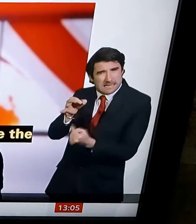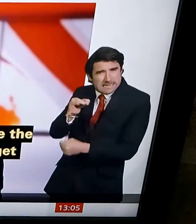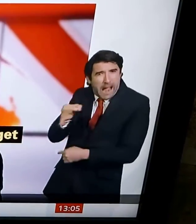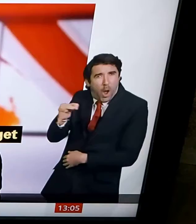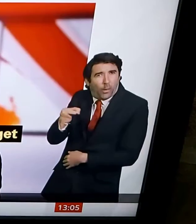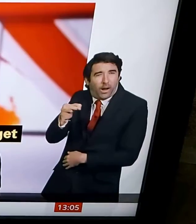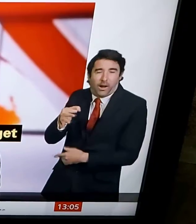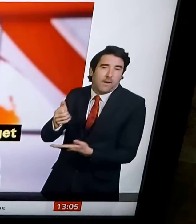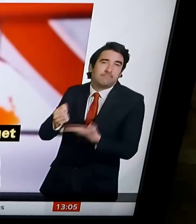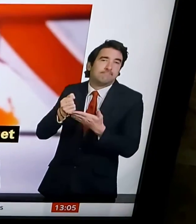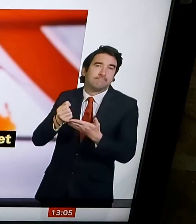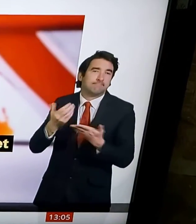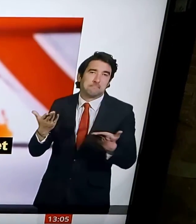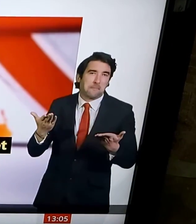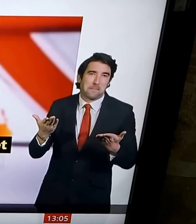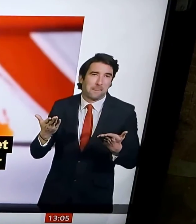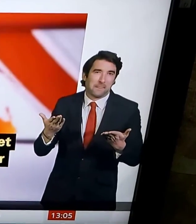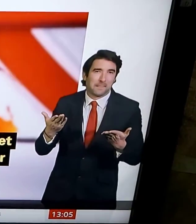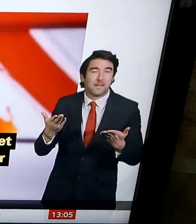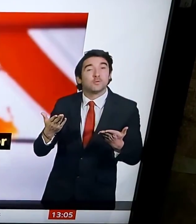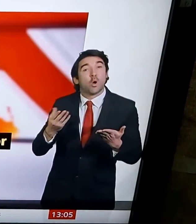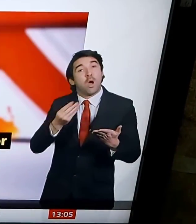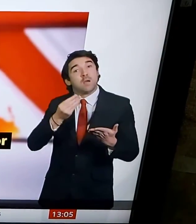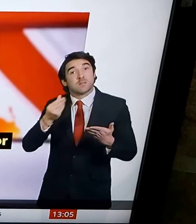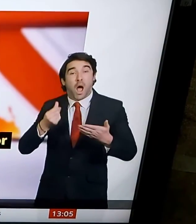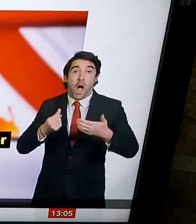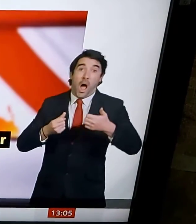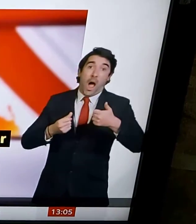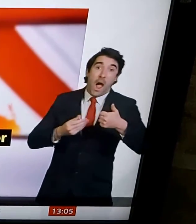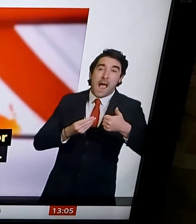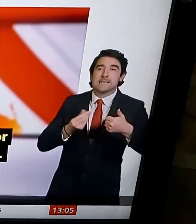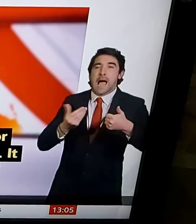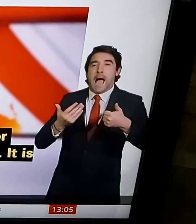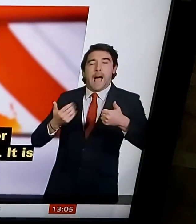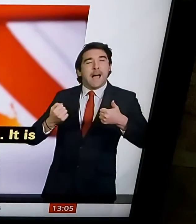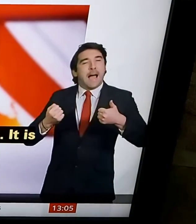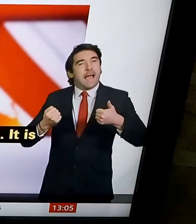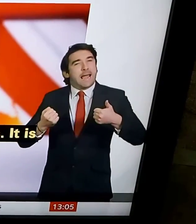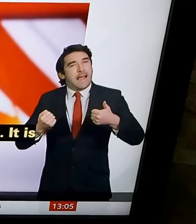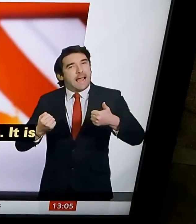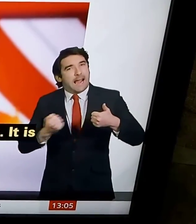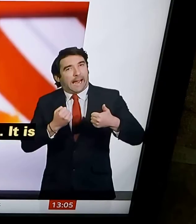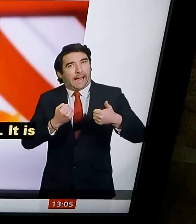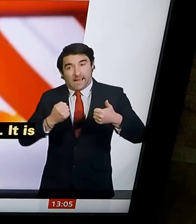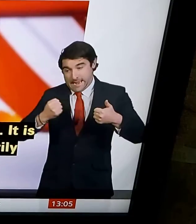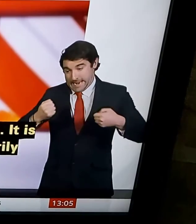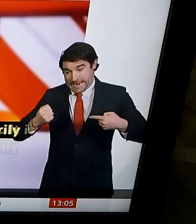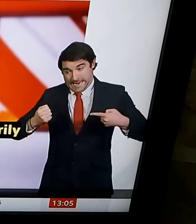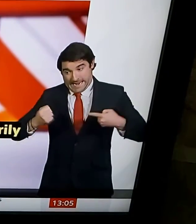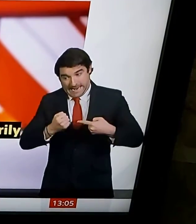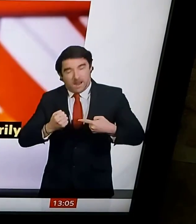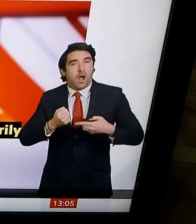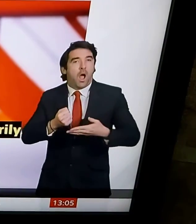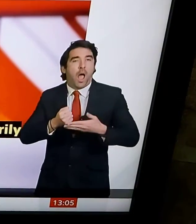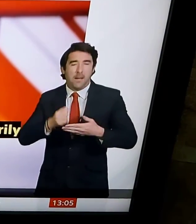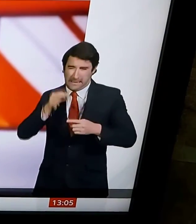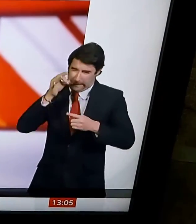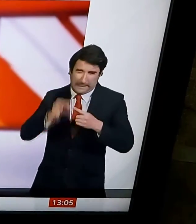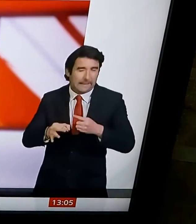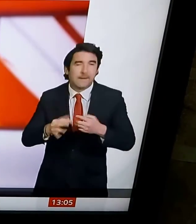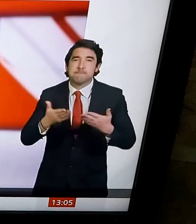Now, it is what it is, so it doesn't necessarily give the armoury to local policymakers to work out what's going on in their areas. They've